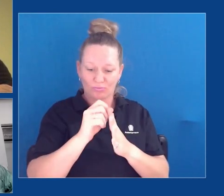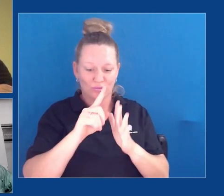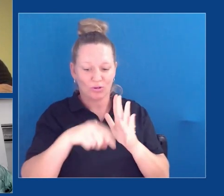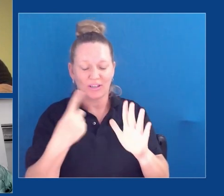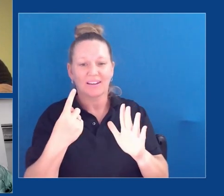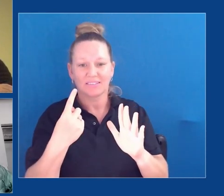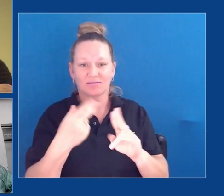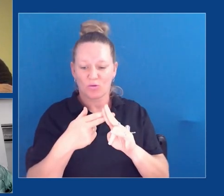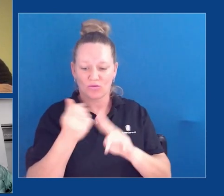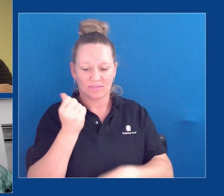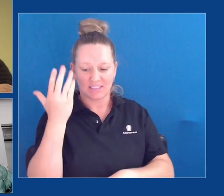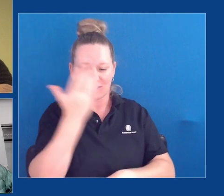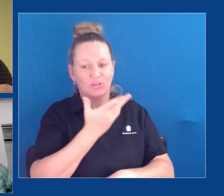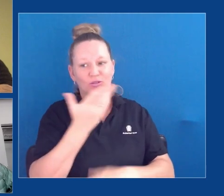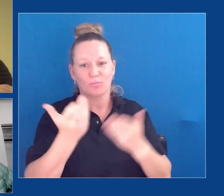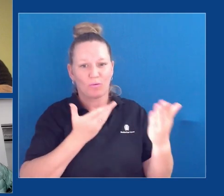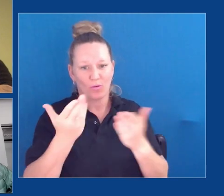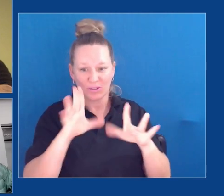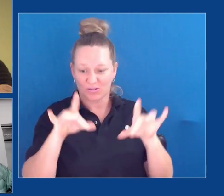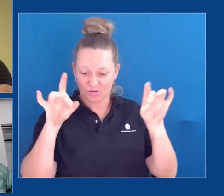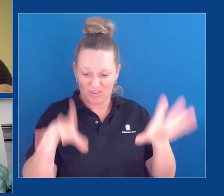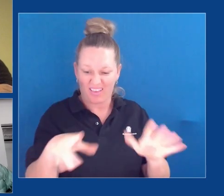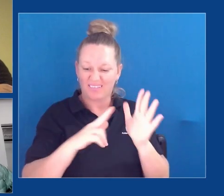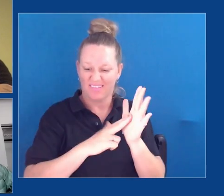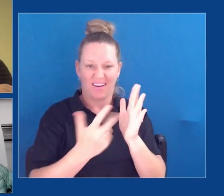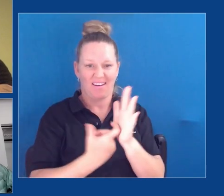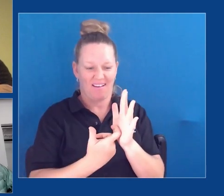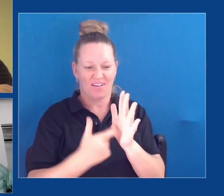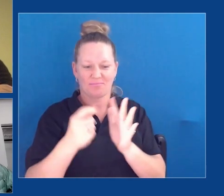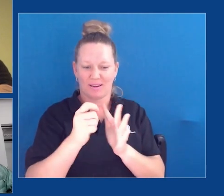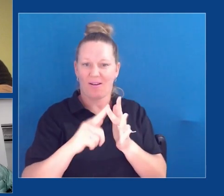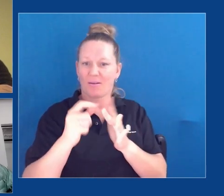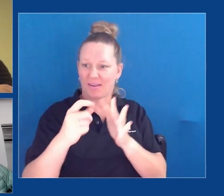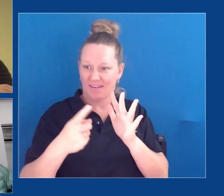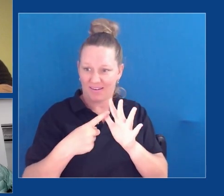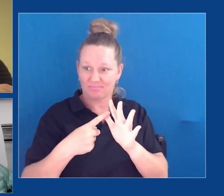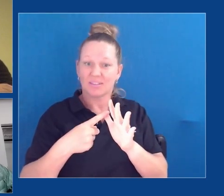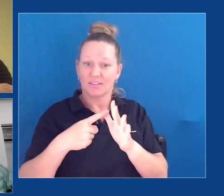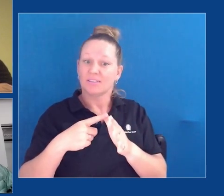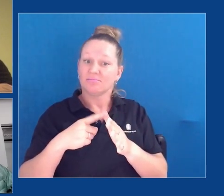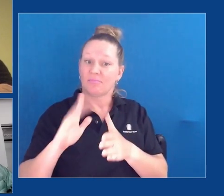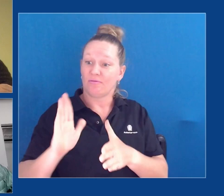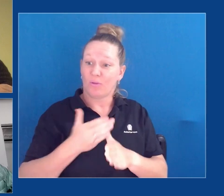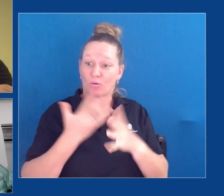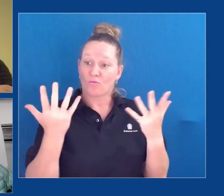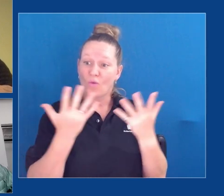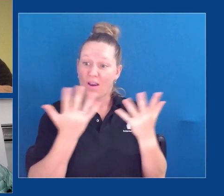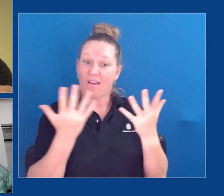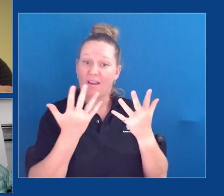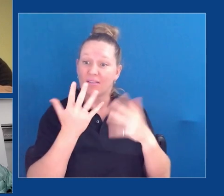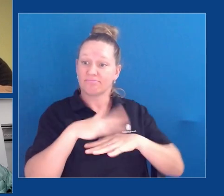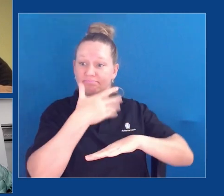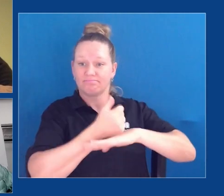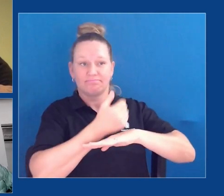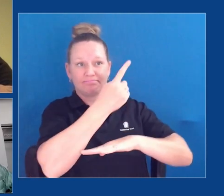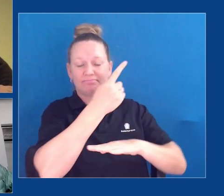ago. And it was first hosted by the Gumbula Festival in Arnhem Land. And there's a whole